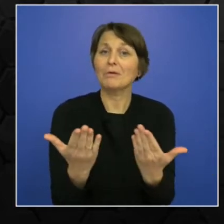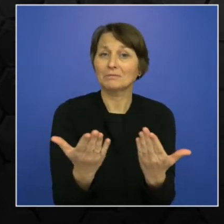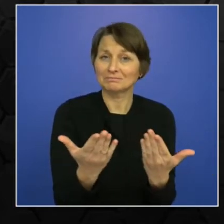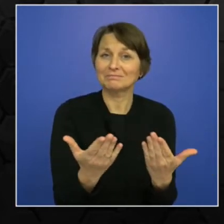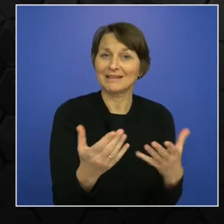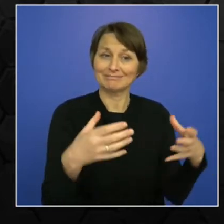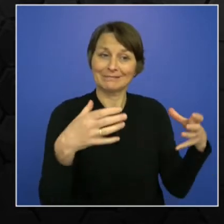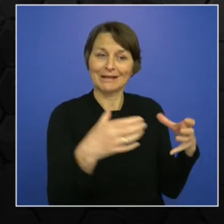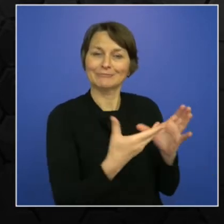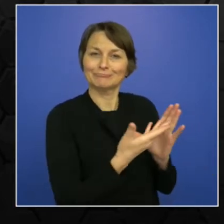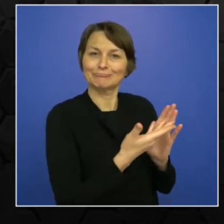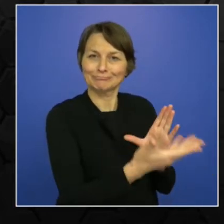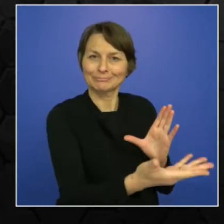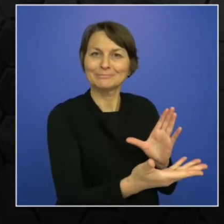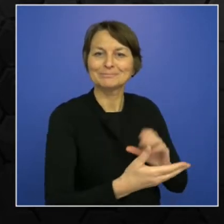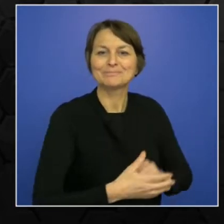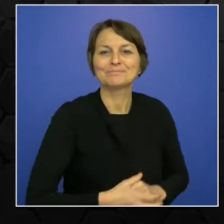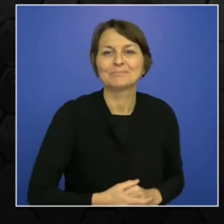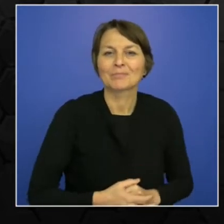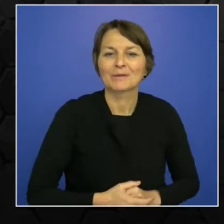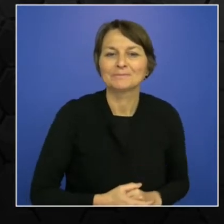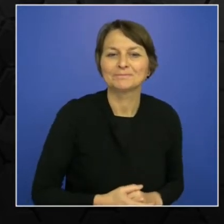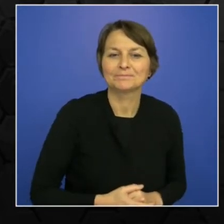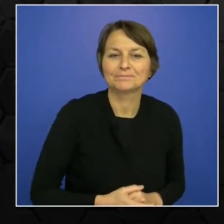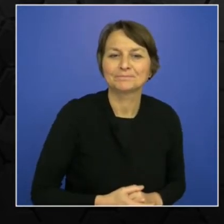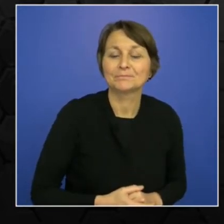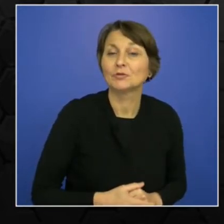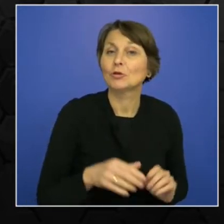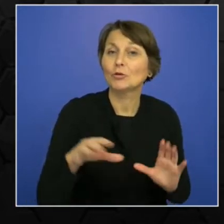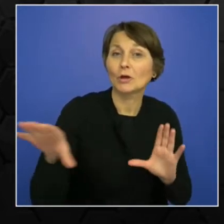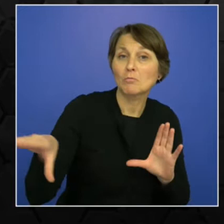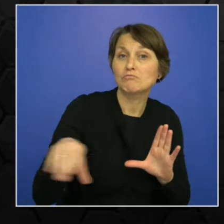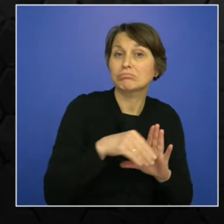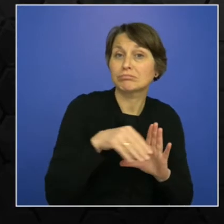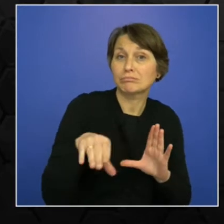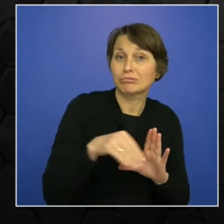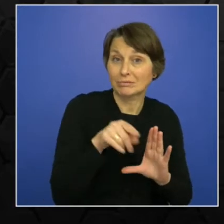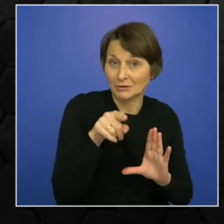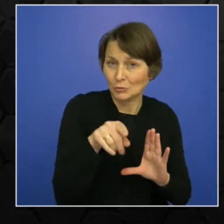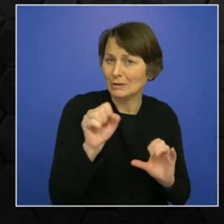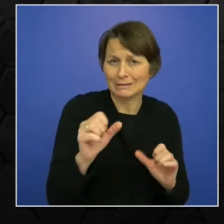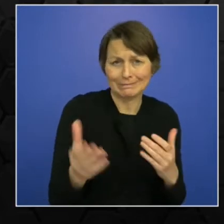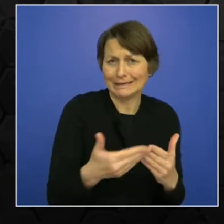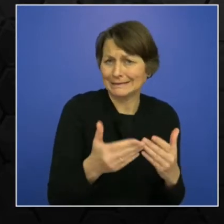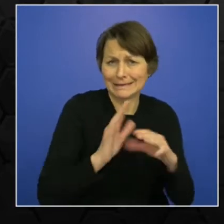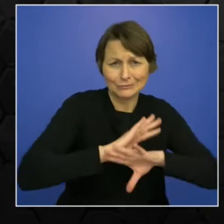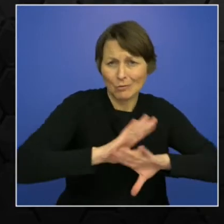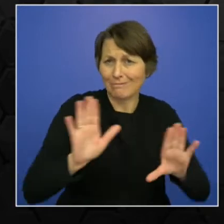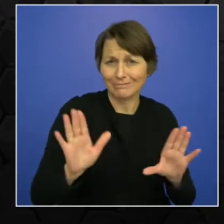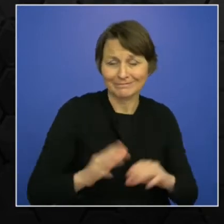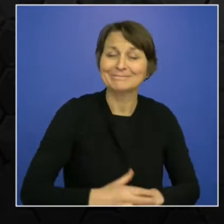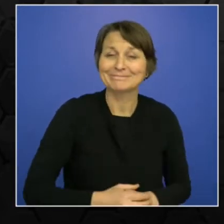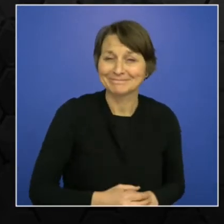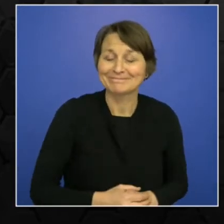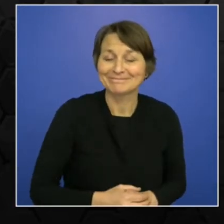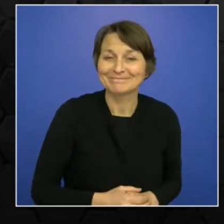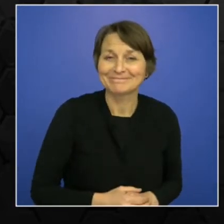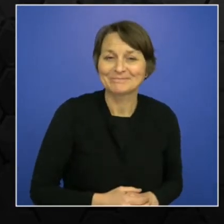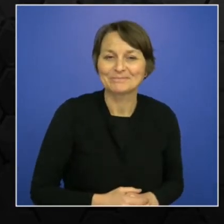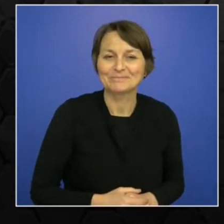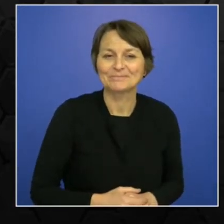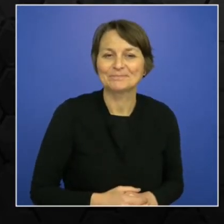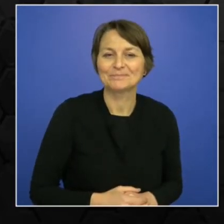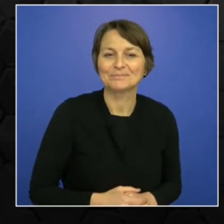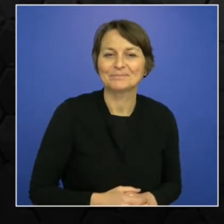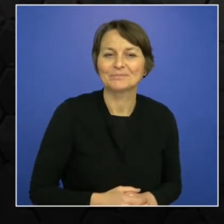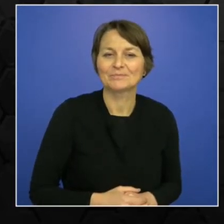through TensorFlow API, and you just need to import it, and it's as easy as that. Some important